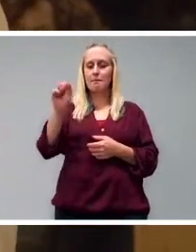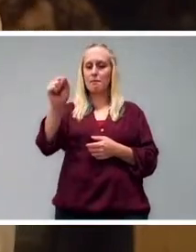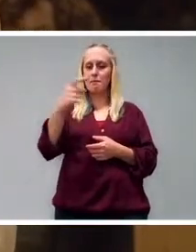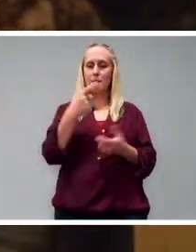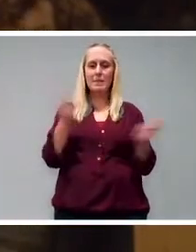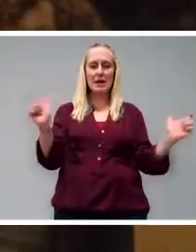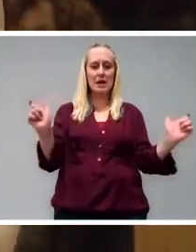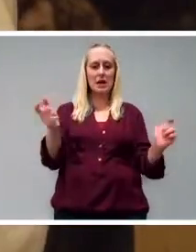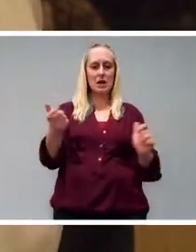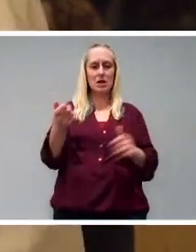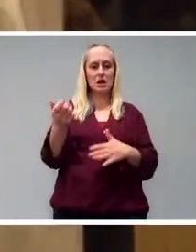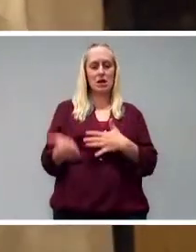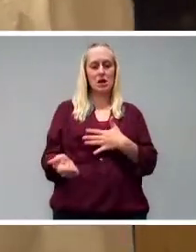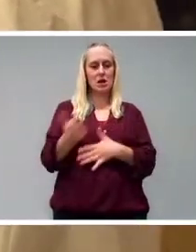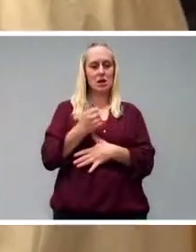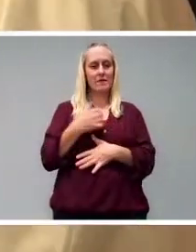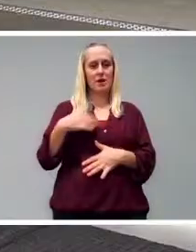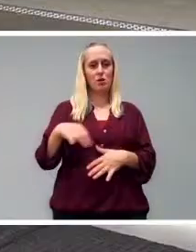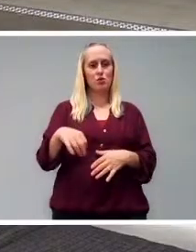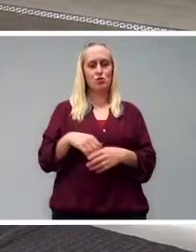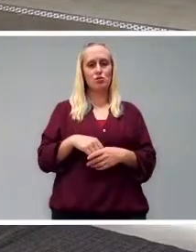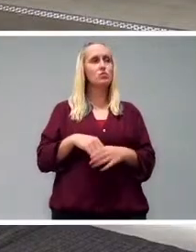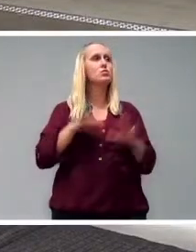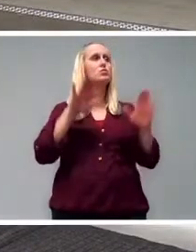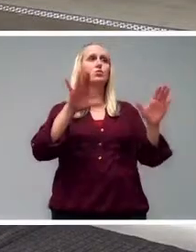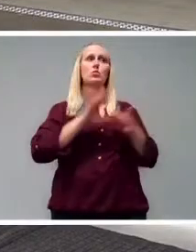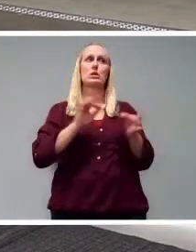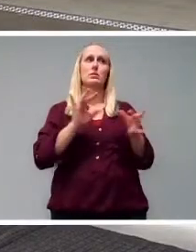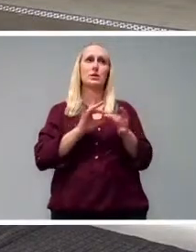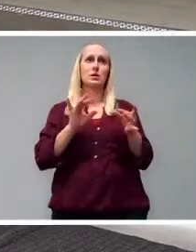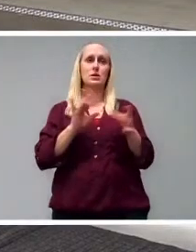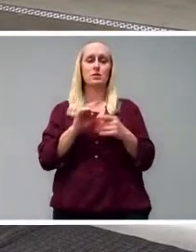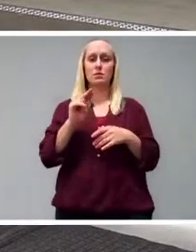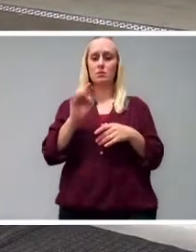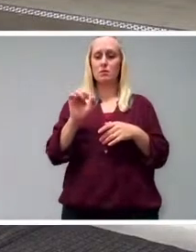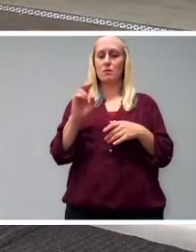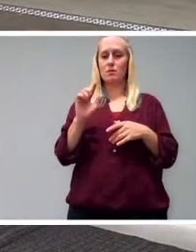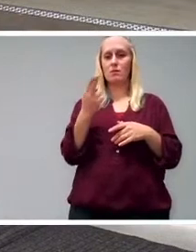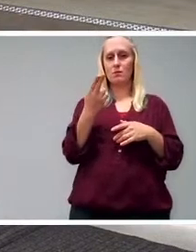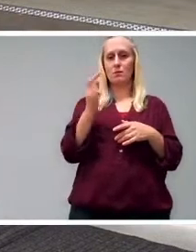footstep through the door. That's a great message. Noah, did you want to share too?